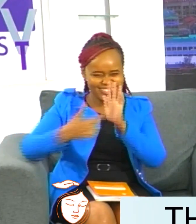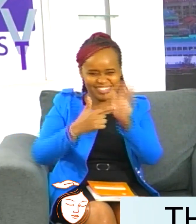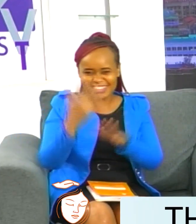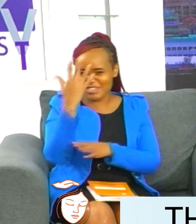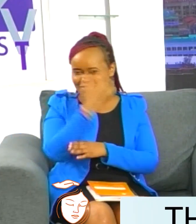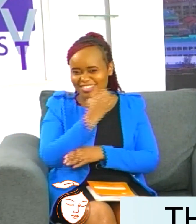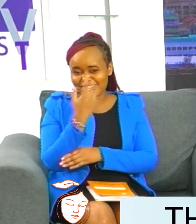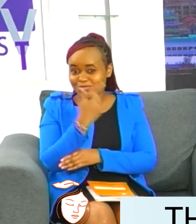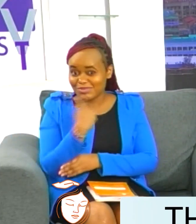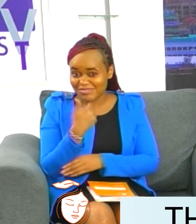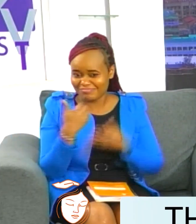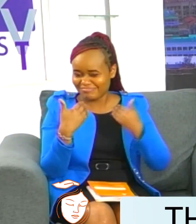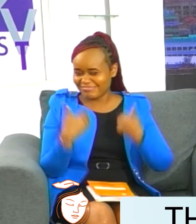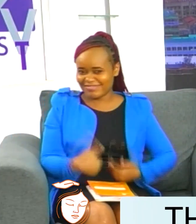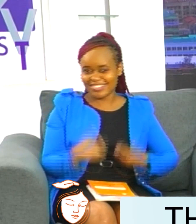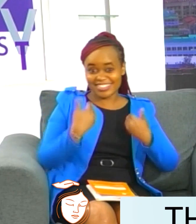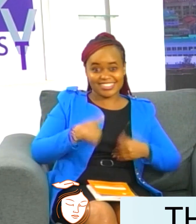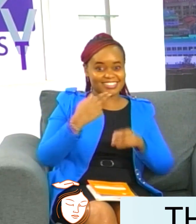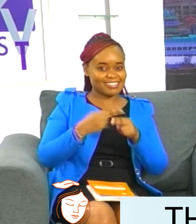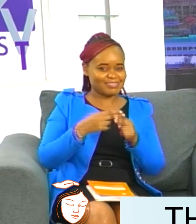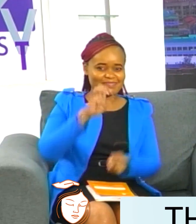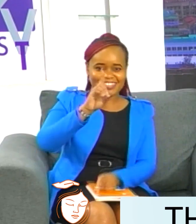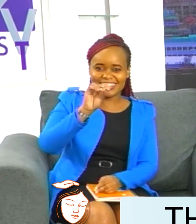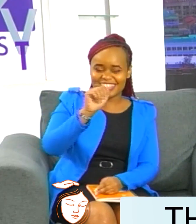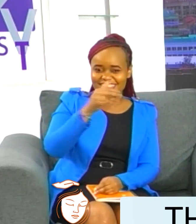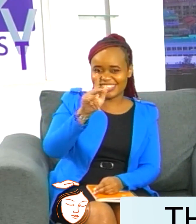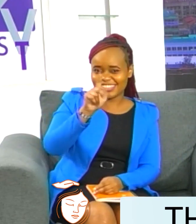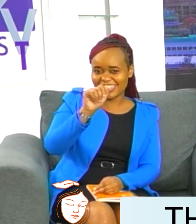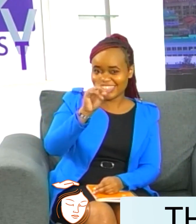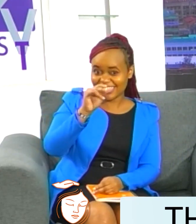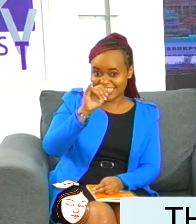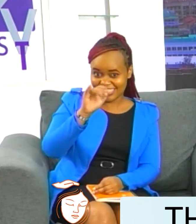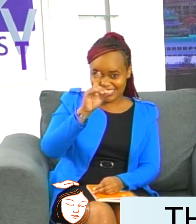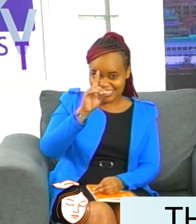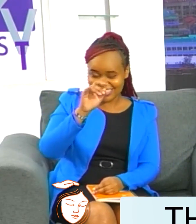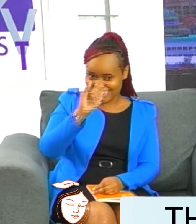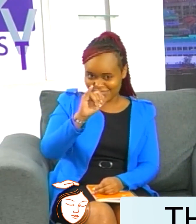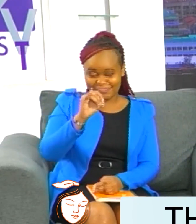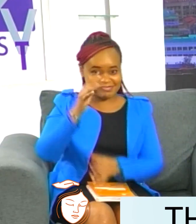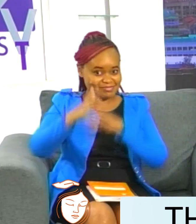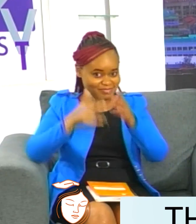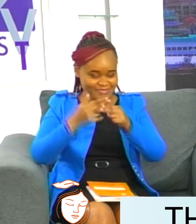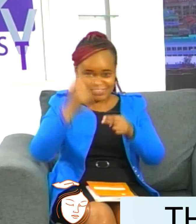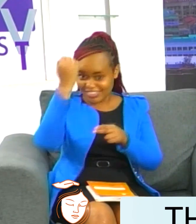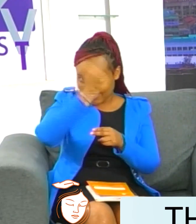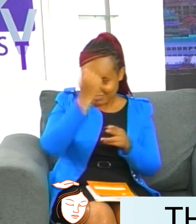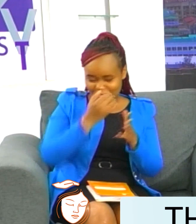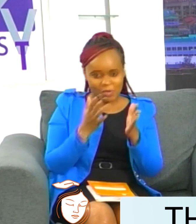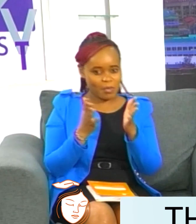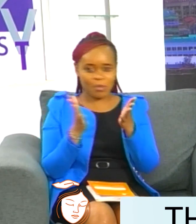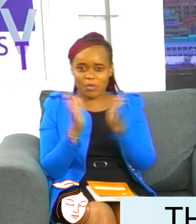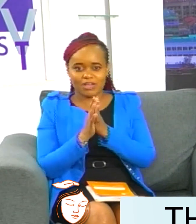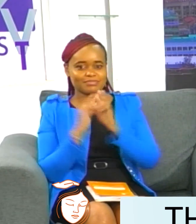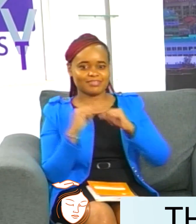viewers. Welcome back to the Glamour Show with me, your host. My name is Edna Kaindi, and that